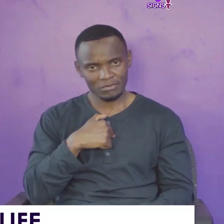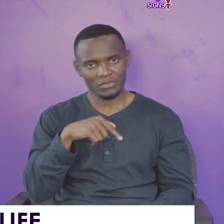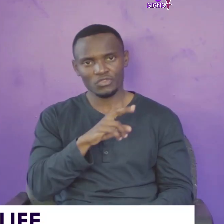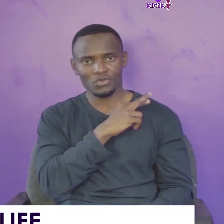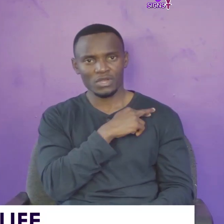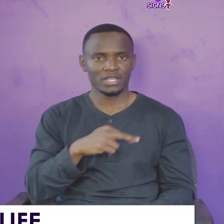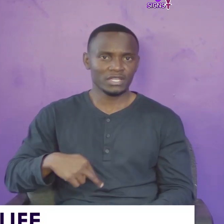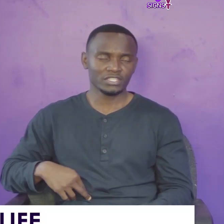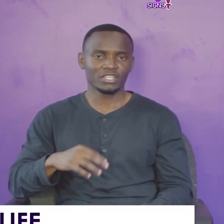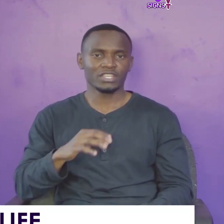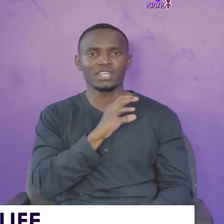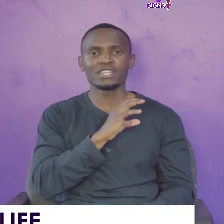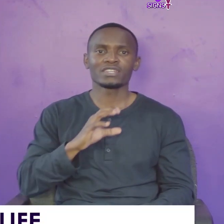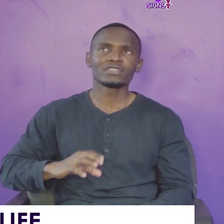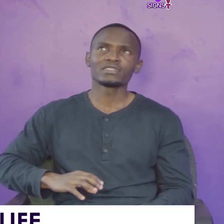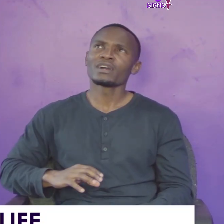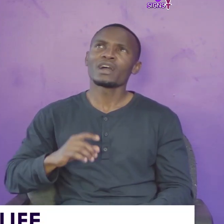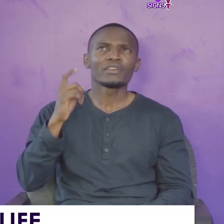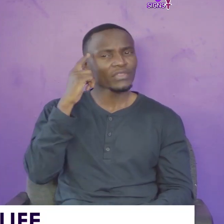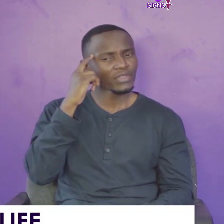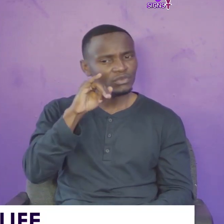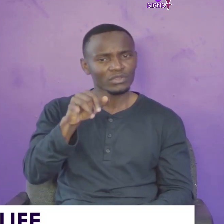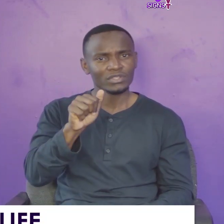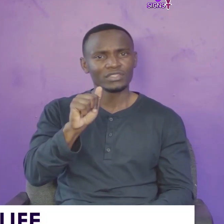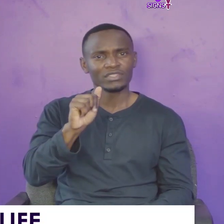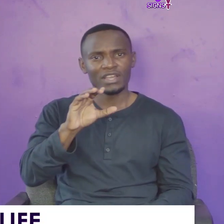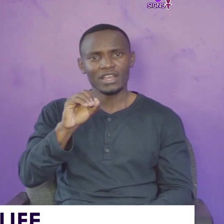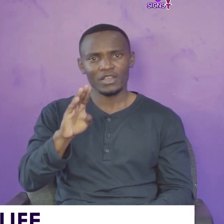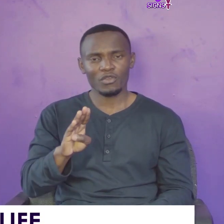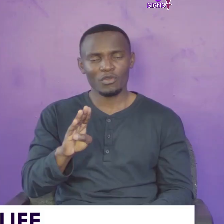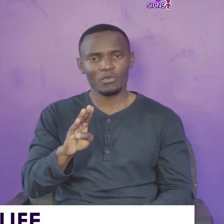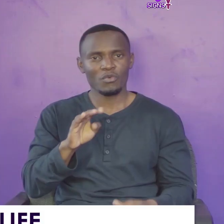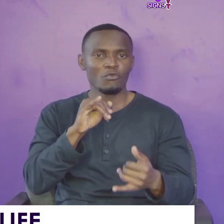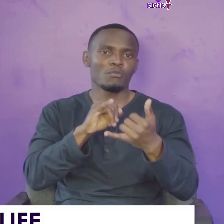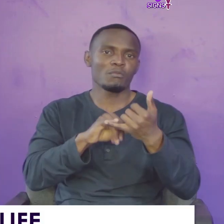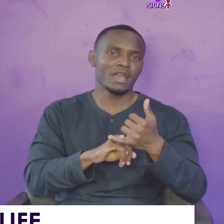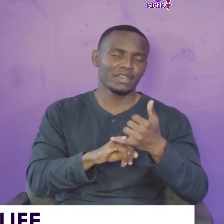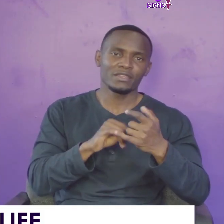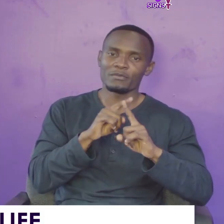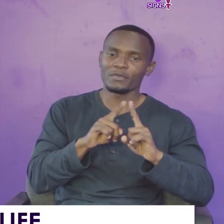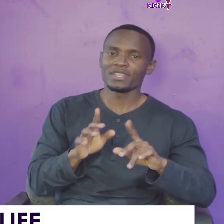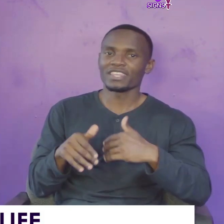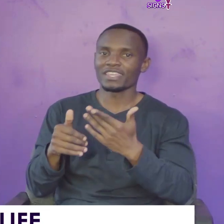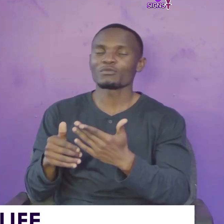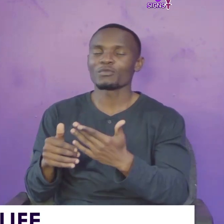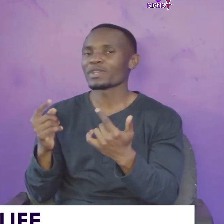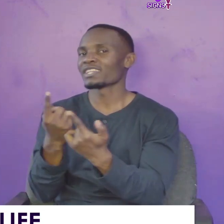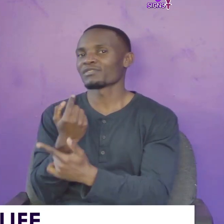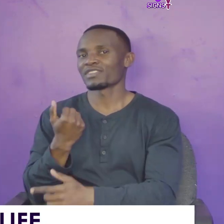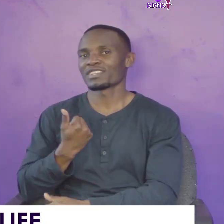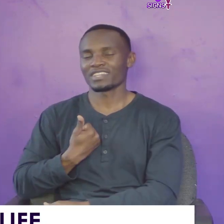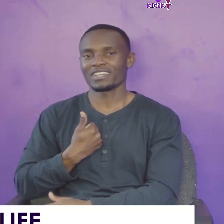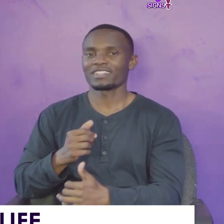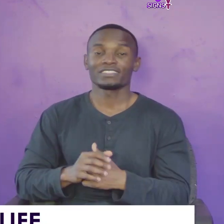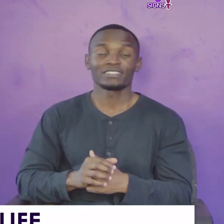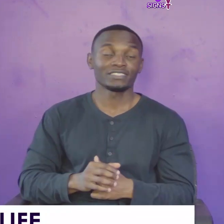was marrying. Was that Jacob? And he was given Leah Yes. instead of Rachel. Yes. Even the birthright,